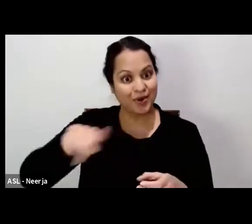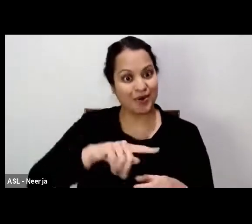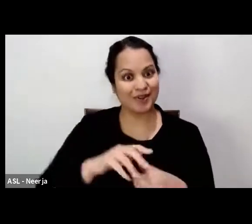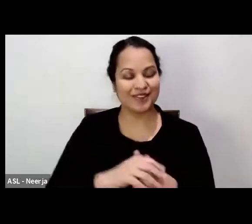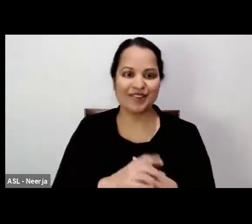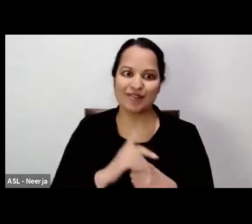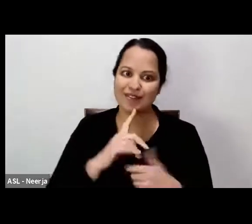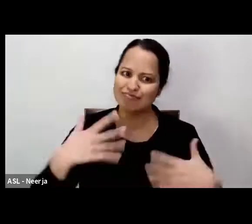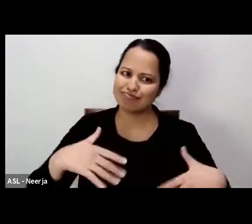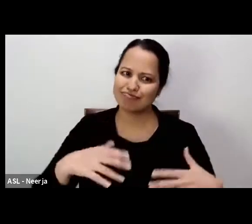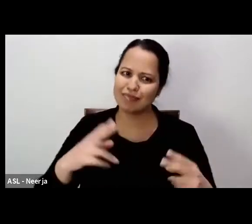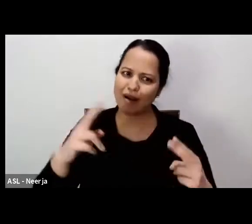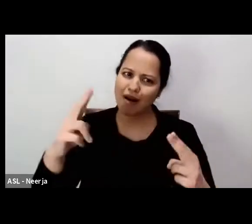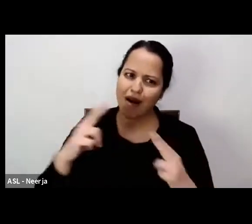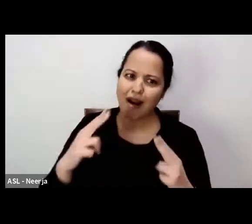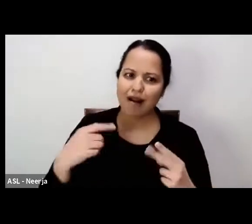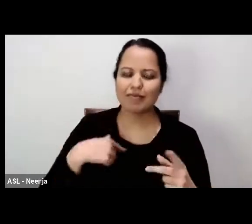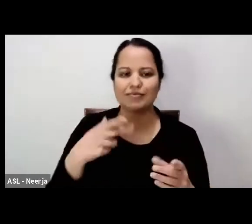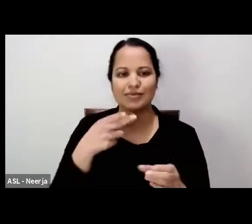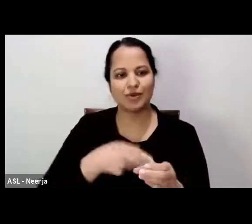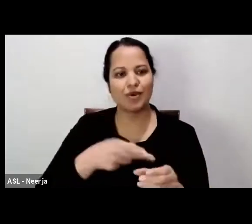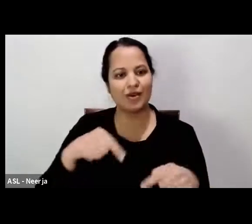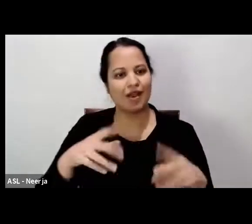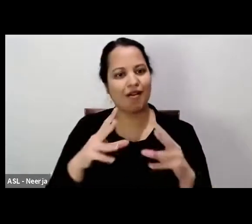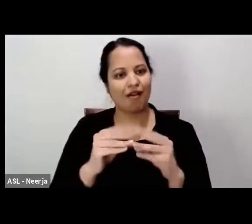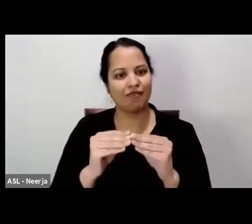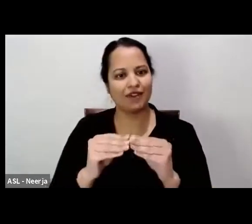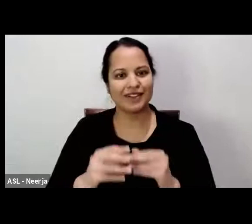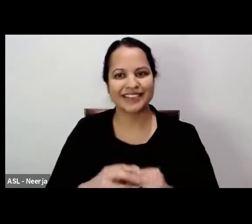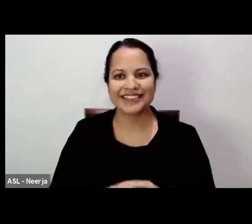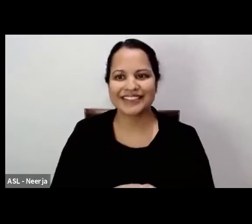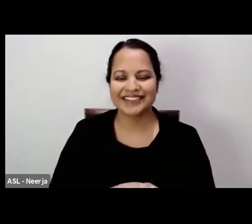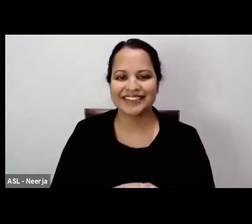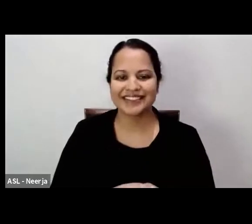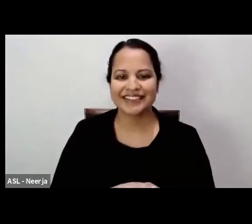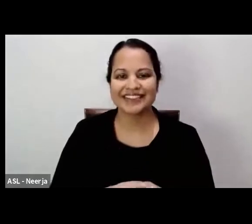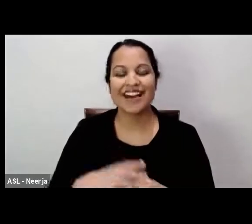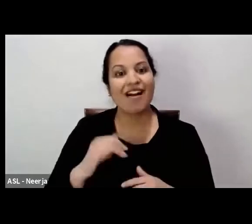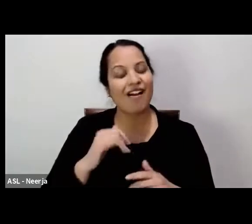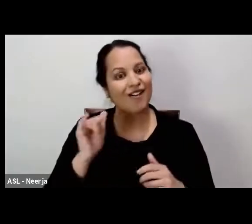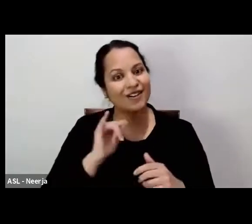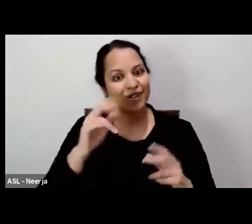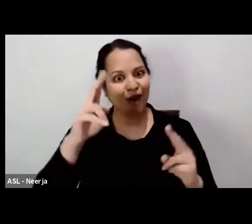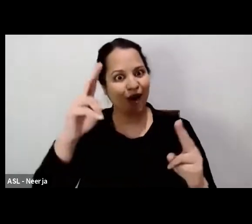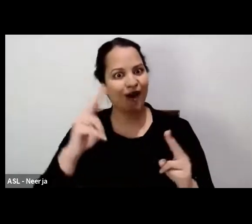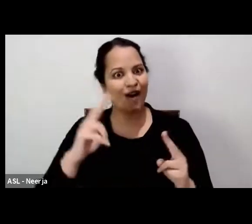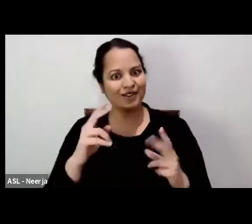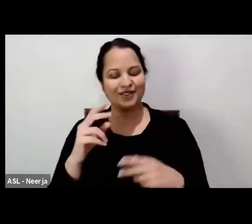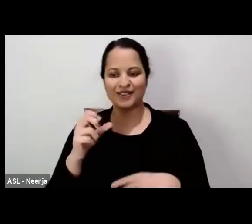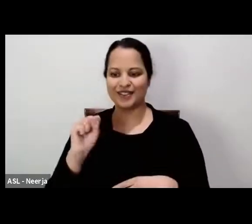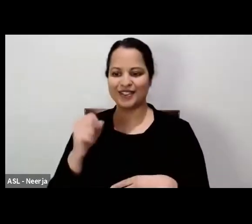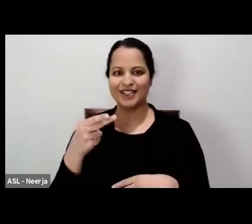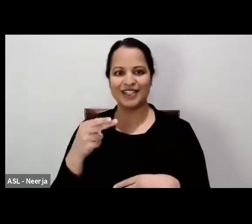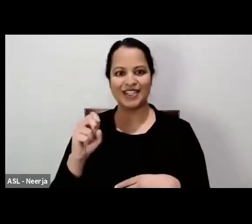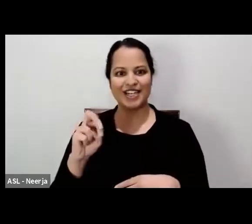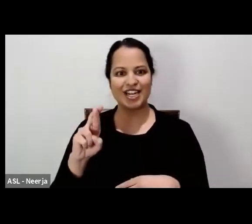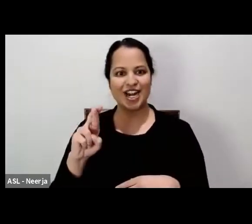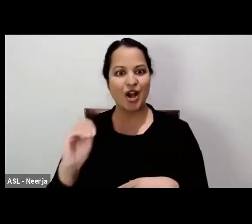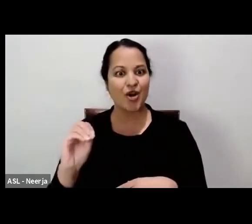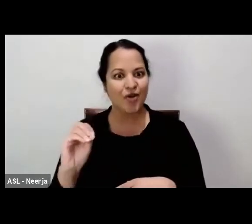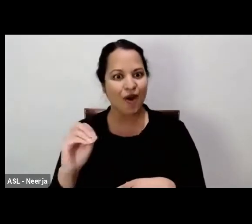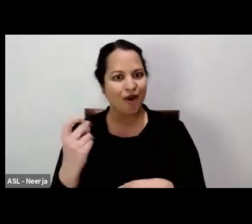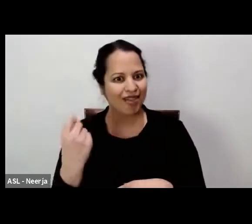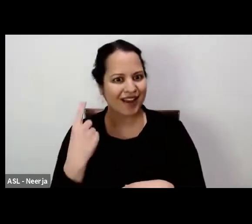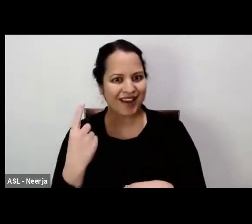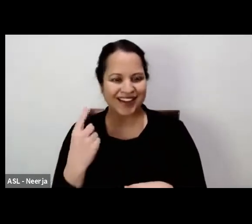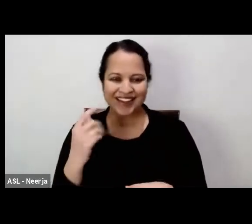honor to be here, and also was an honor to be recognized as a Shiro last year. Doesn't seem like too long